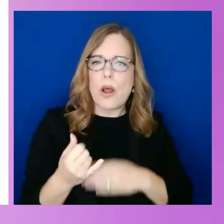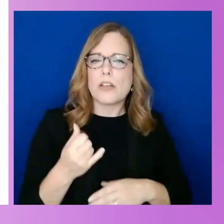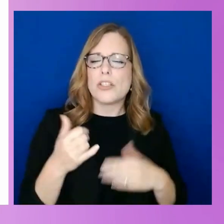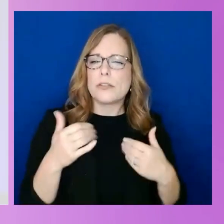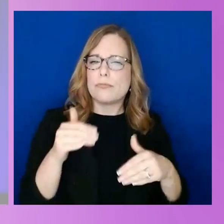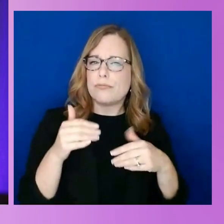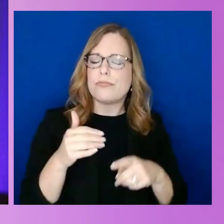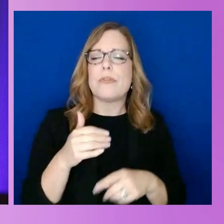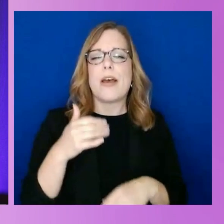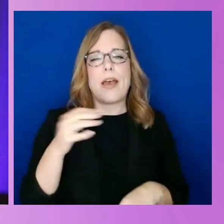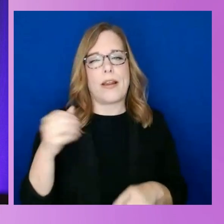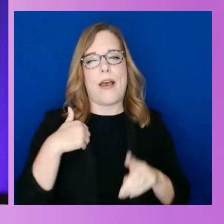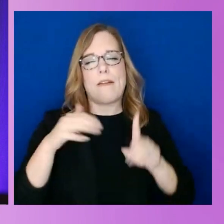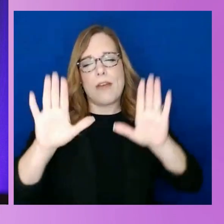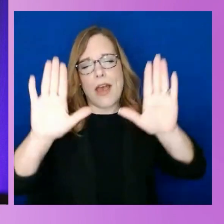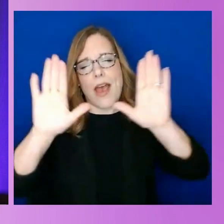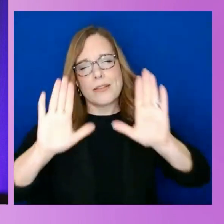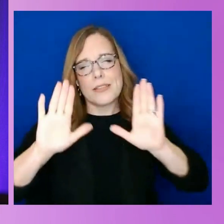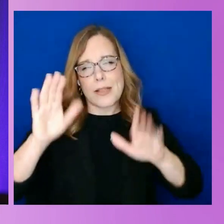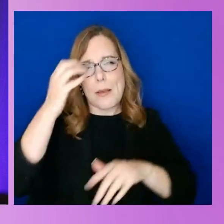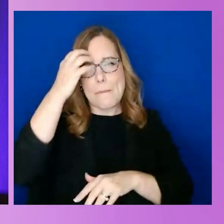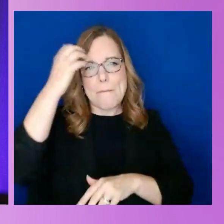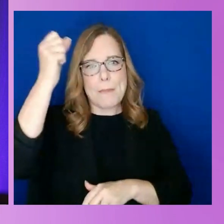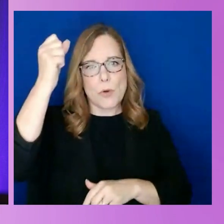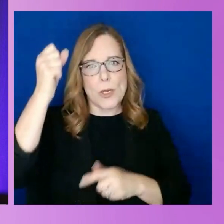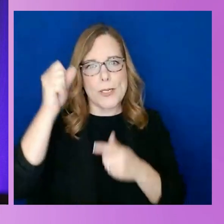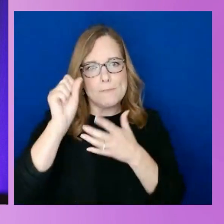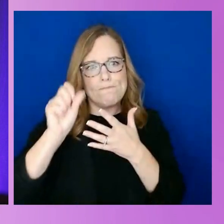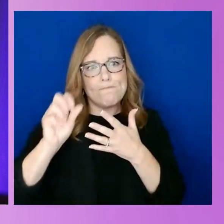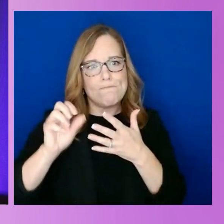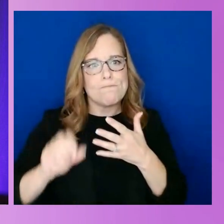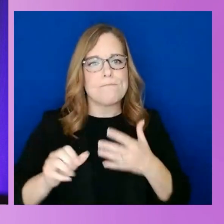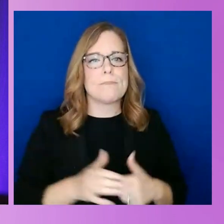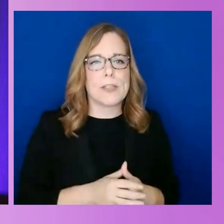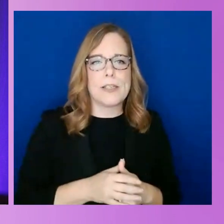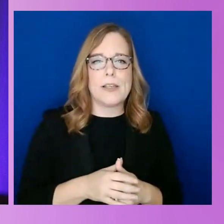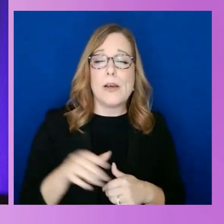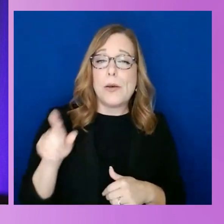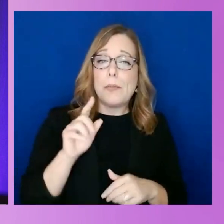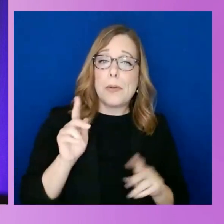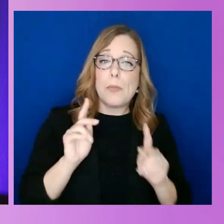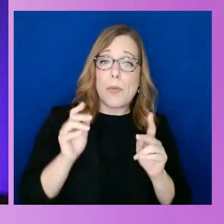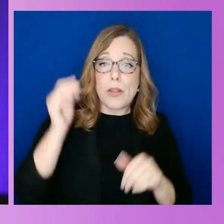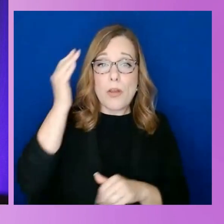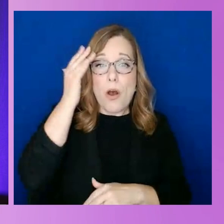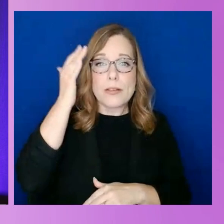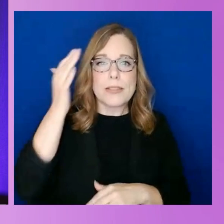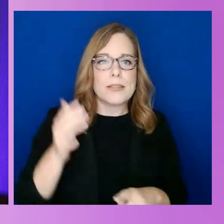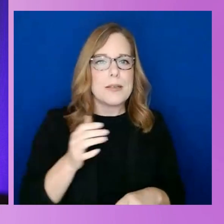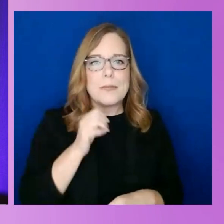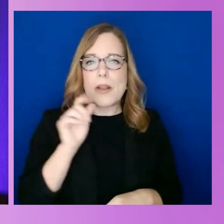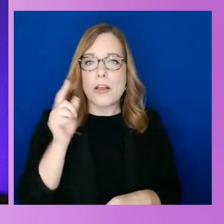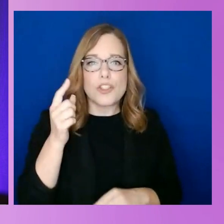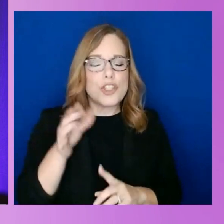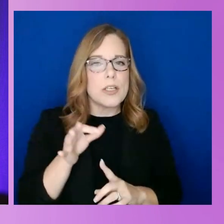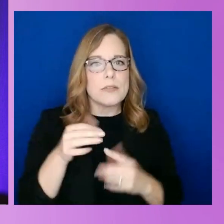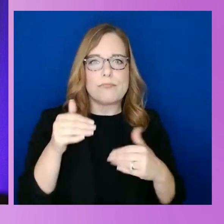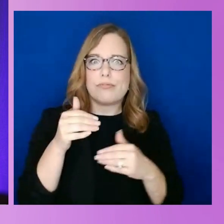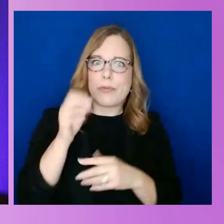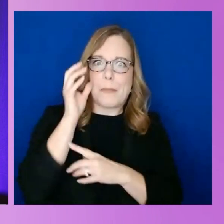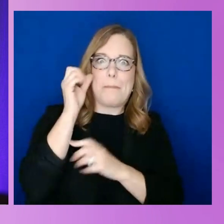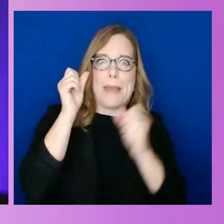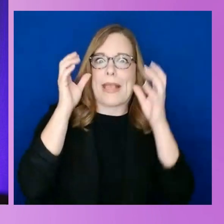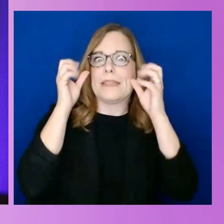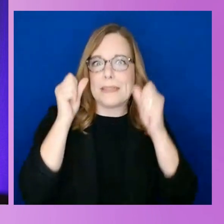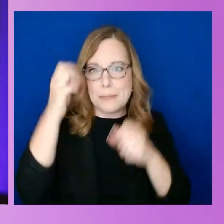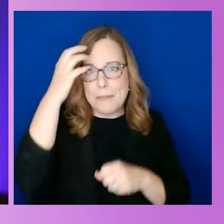Those with ADHD bring a huge amount of energy and creativity and hyperfocus. And dyslexia is often linked with high